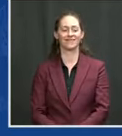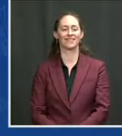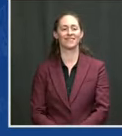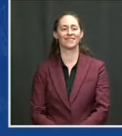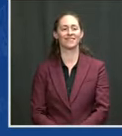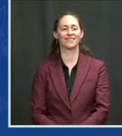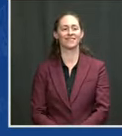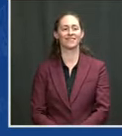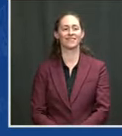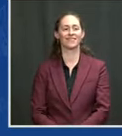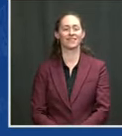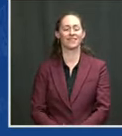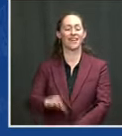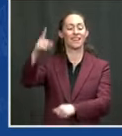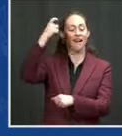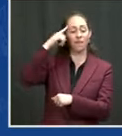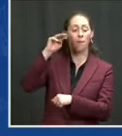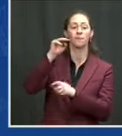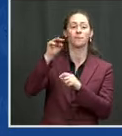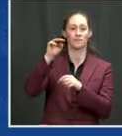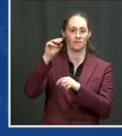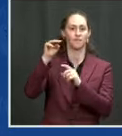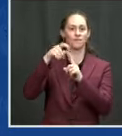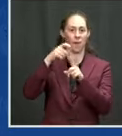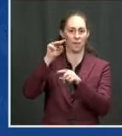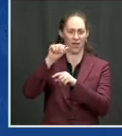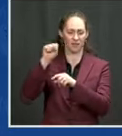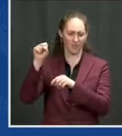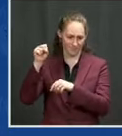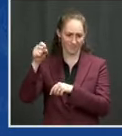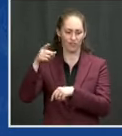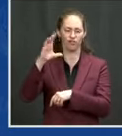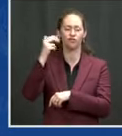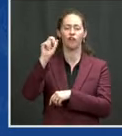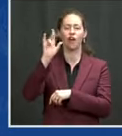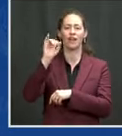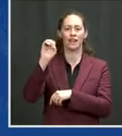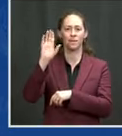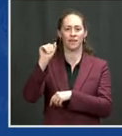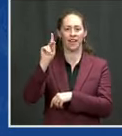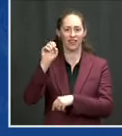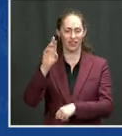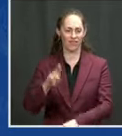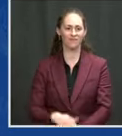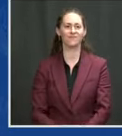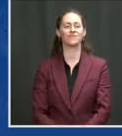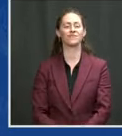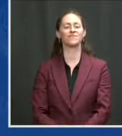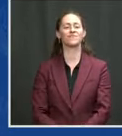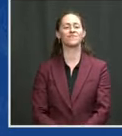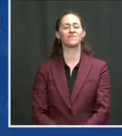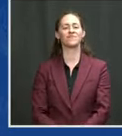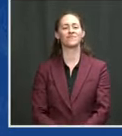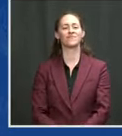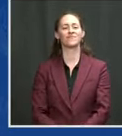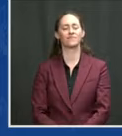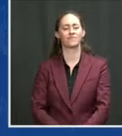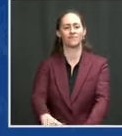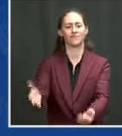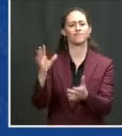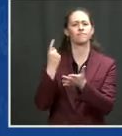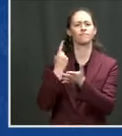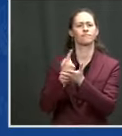Grisham of Mexico. And it's great to connect with you all. You know, last week I provided an update on where we were with